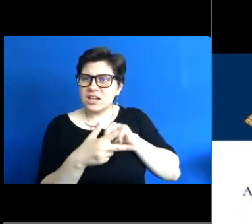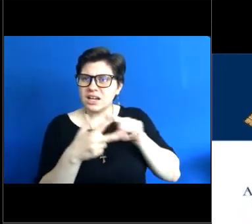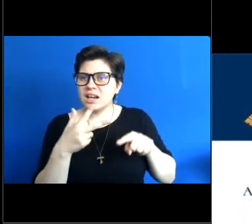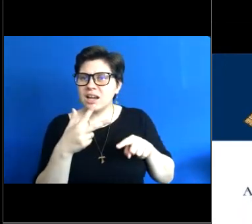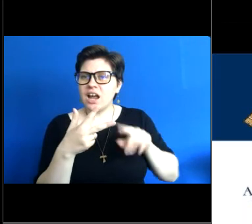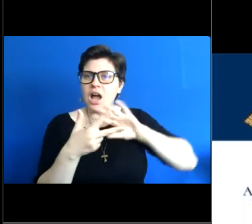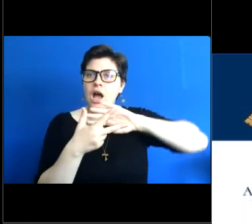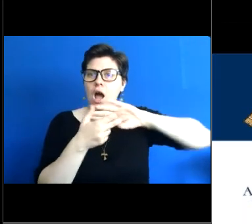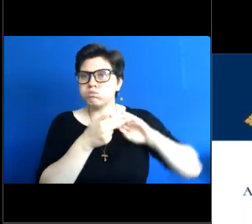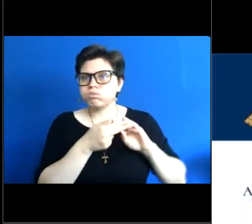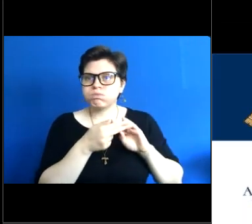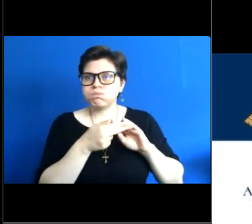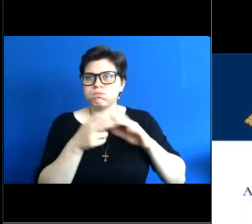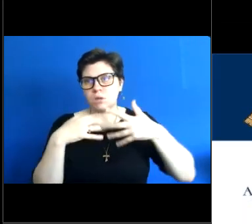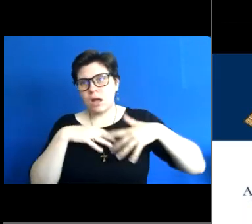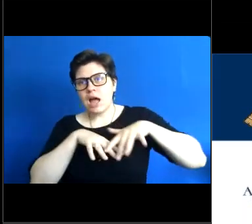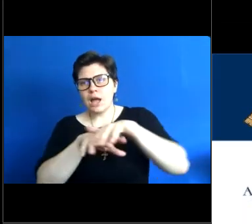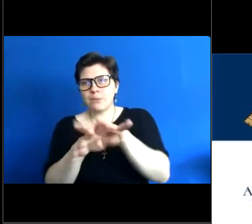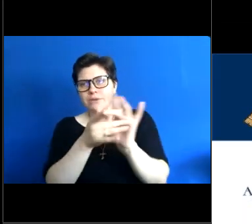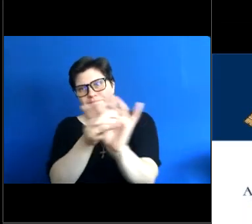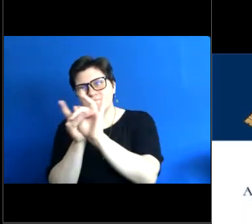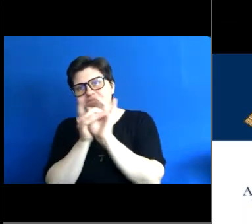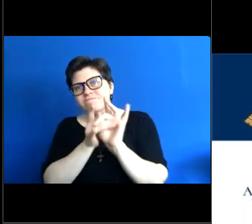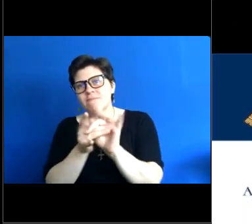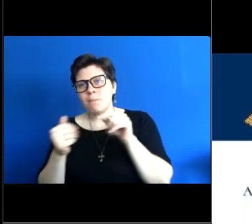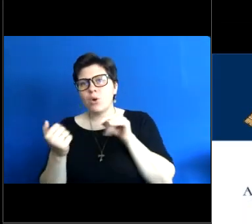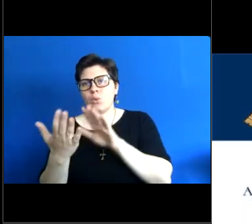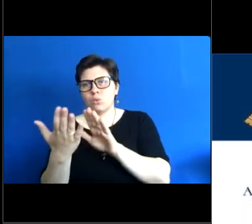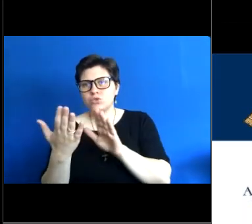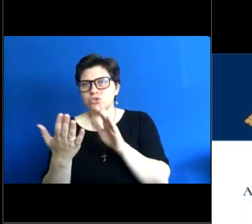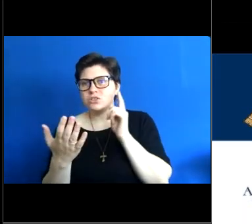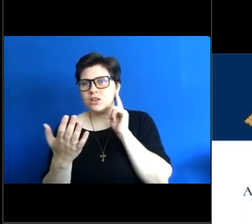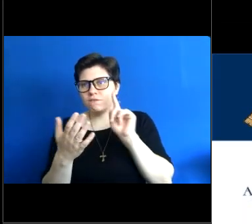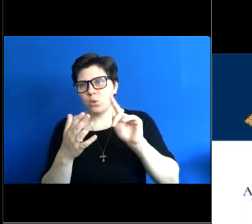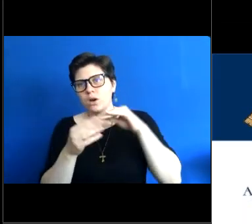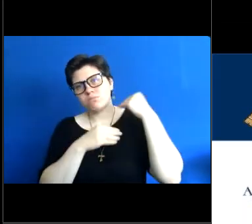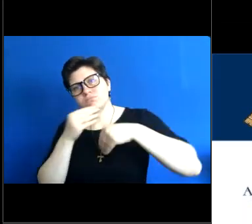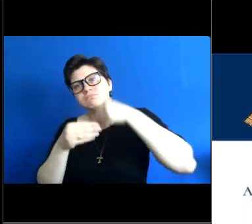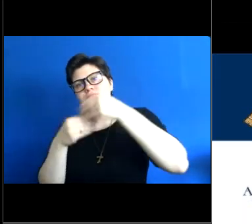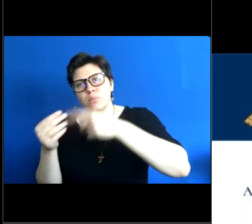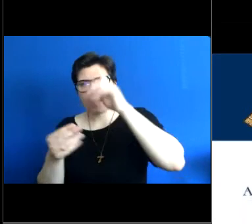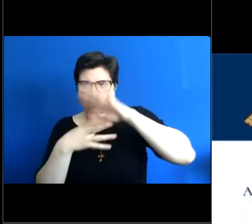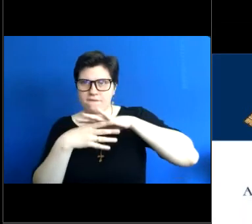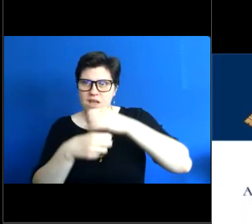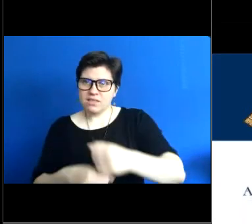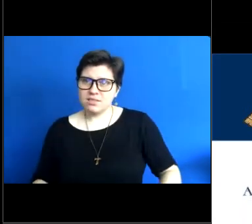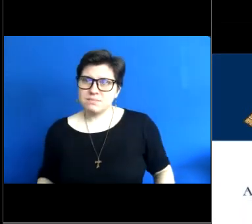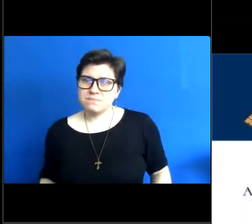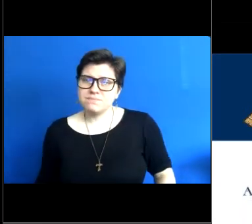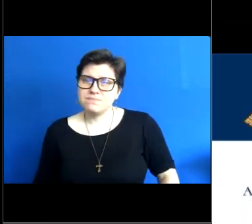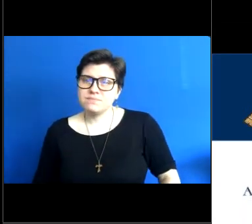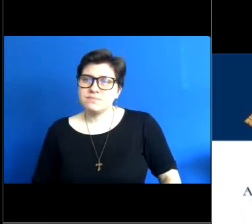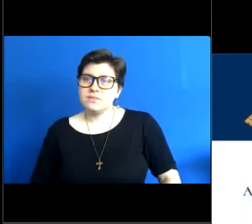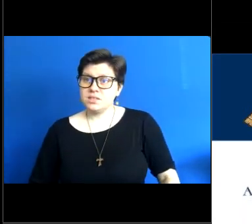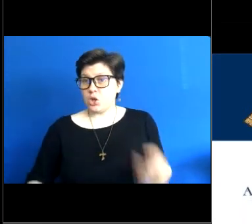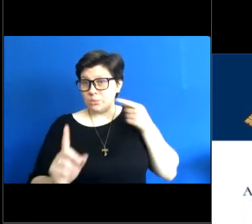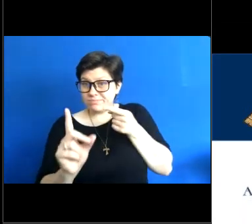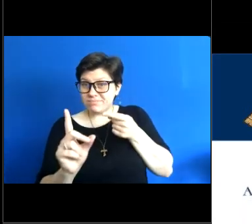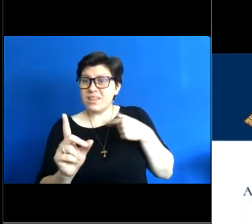all in a very hybrid, a very integrated approach to pass on, to transmit the faith. And so in essence, we need to